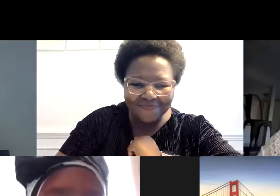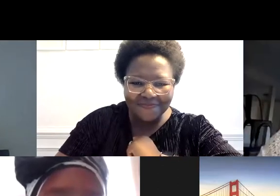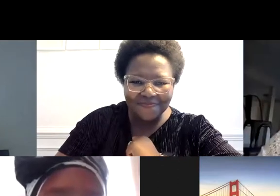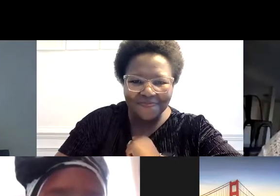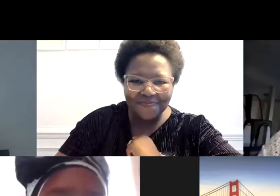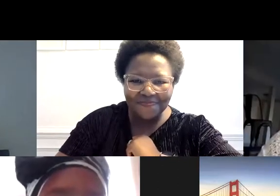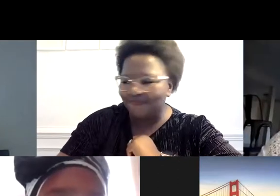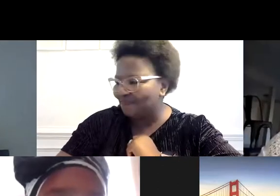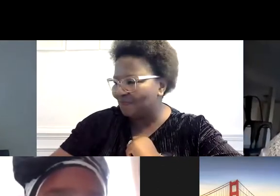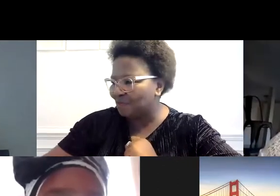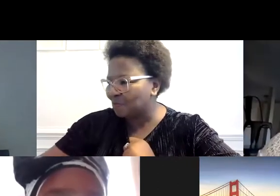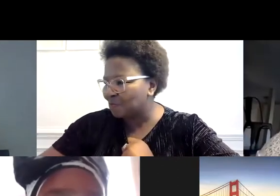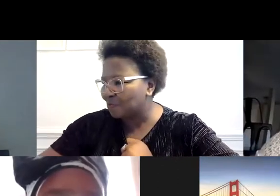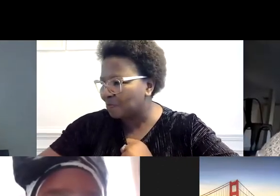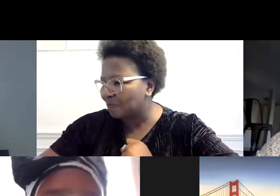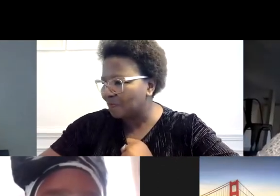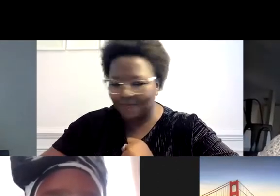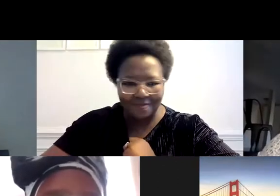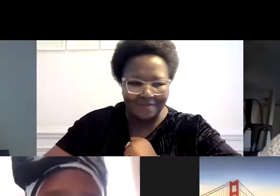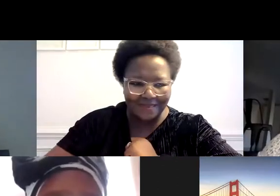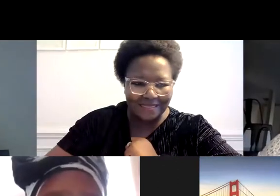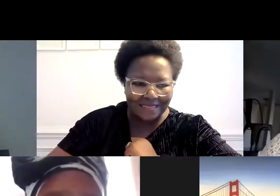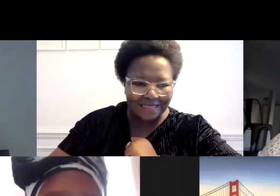Yes. Oh, look at standard time.